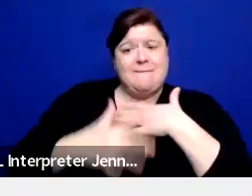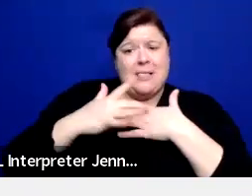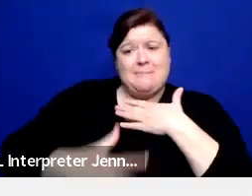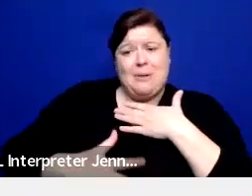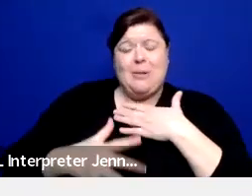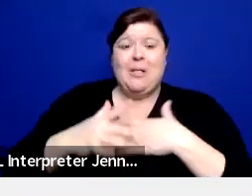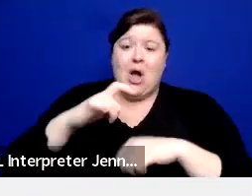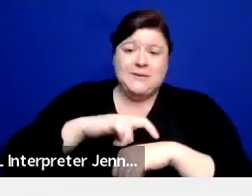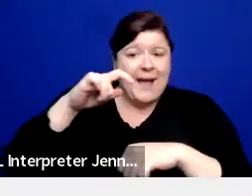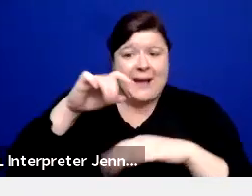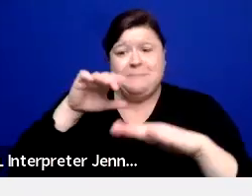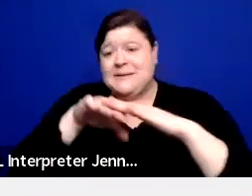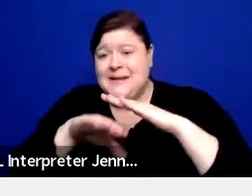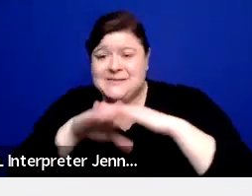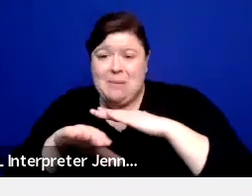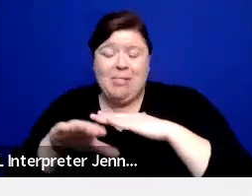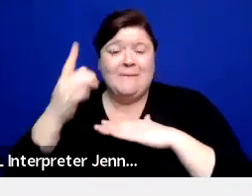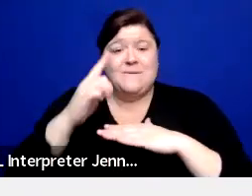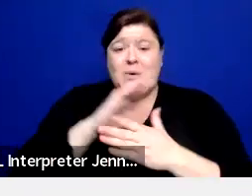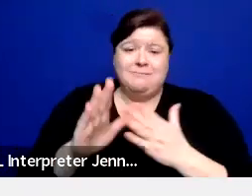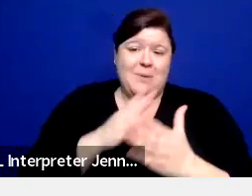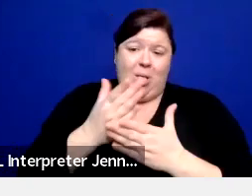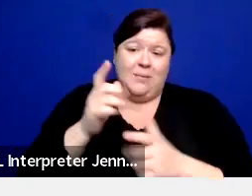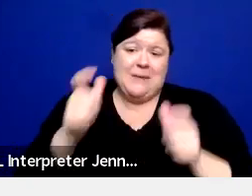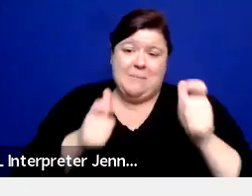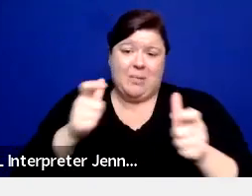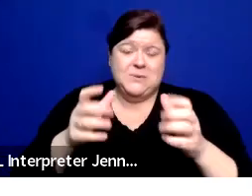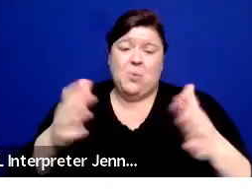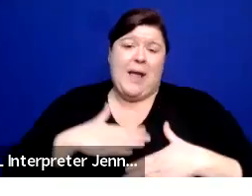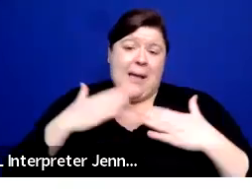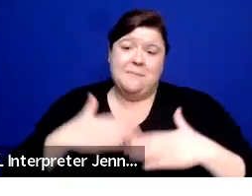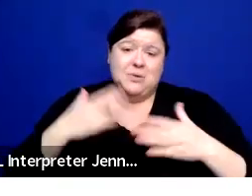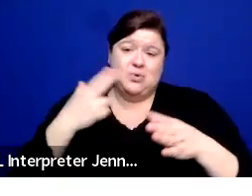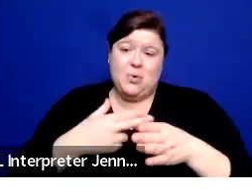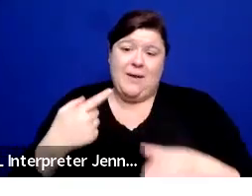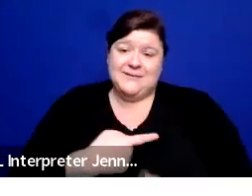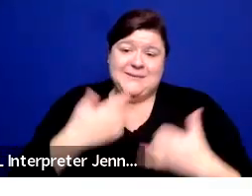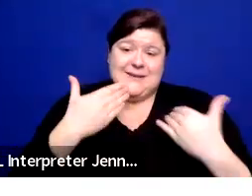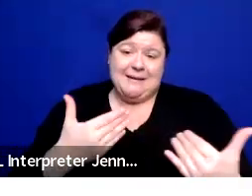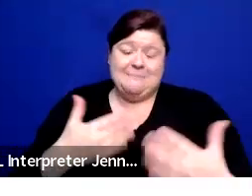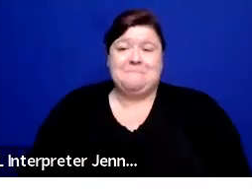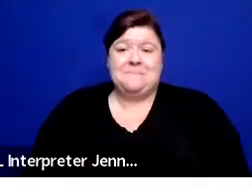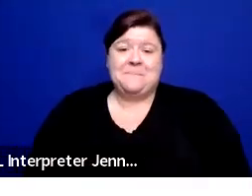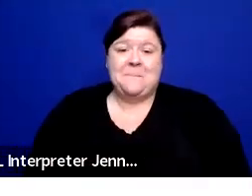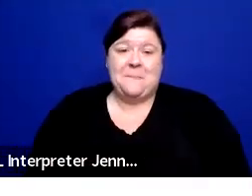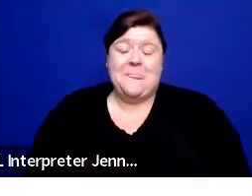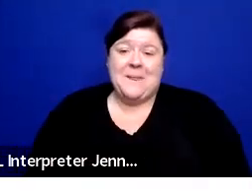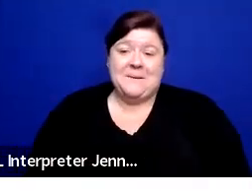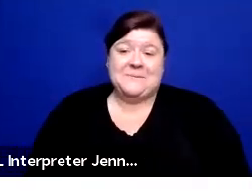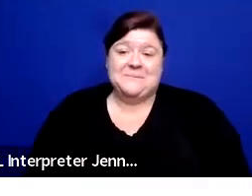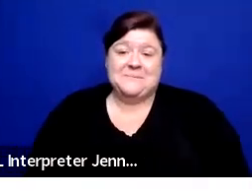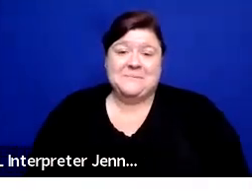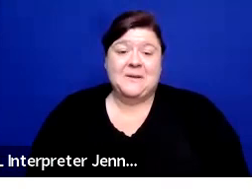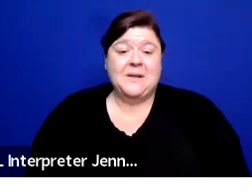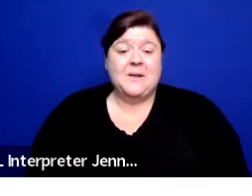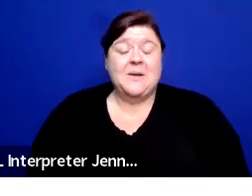it as accessible and understandable for everyone. So we're happy to have you all join us today and ask all of these questions. With that,